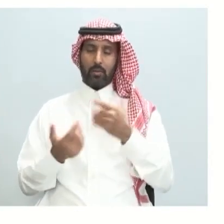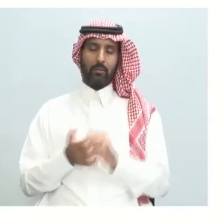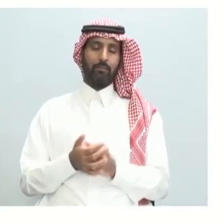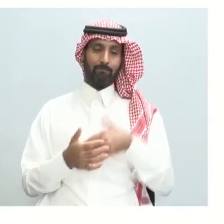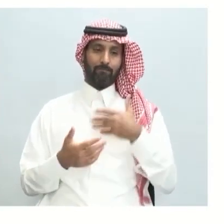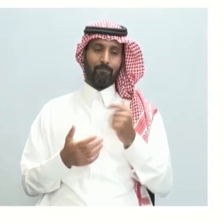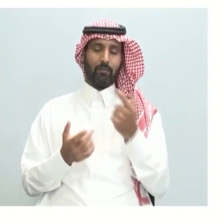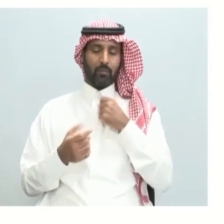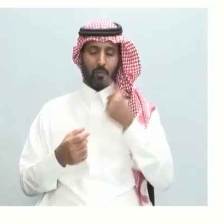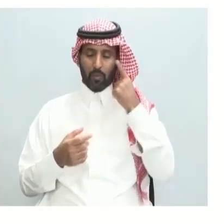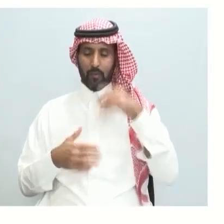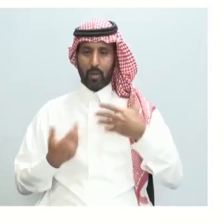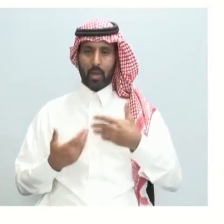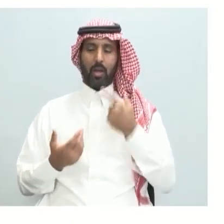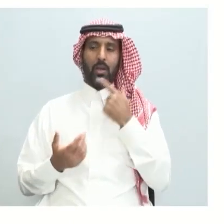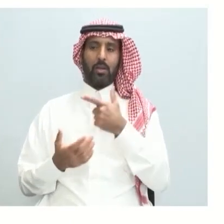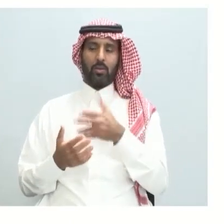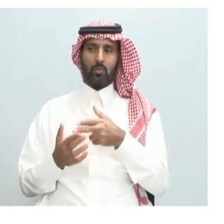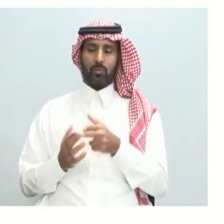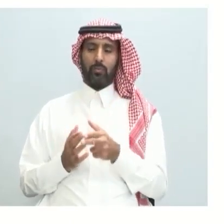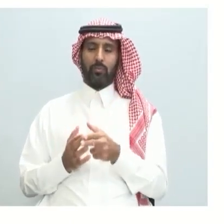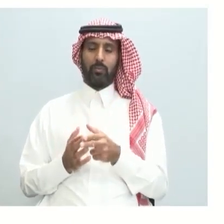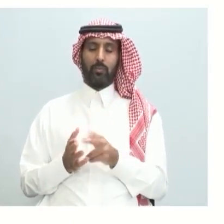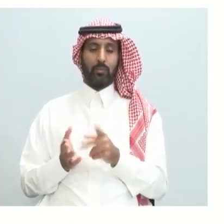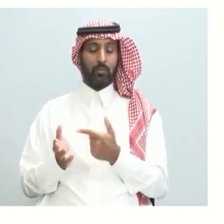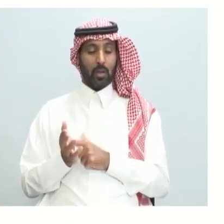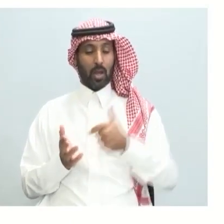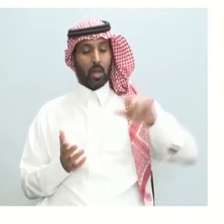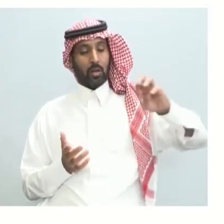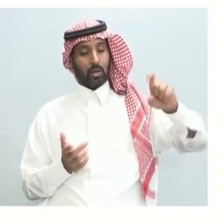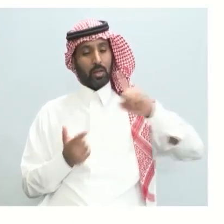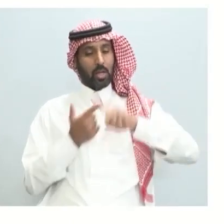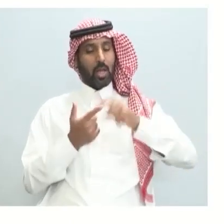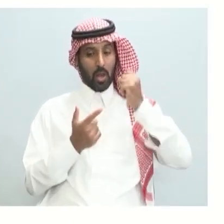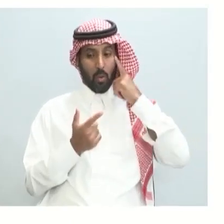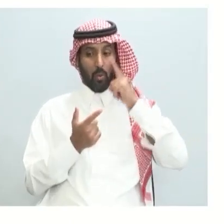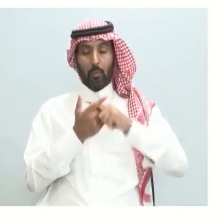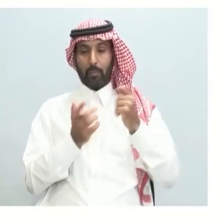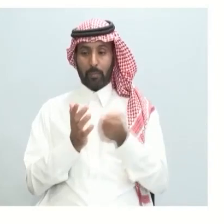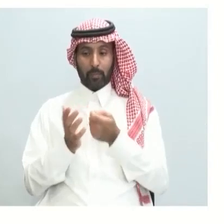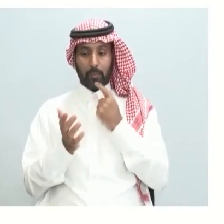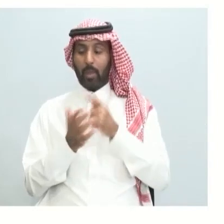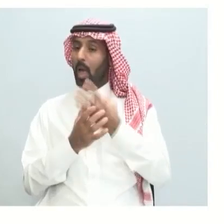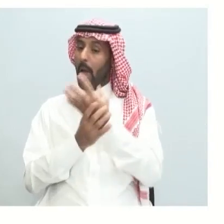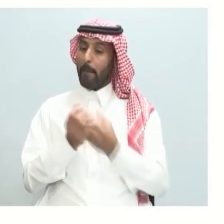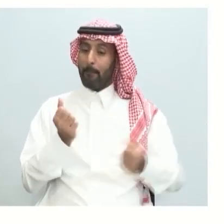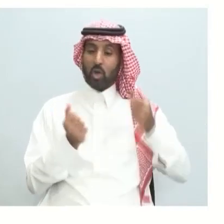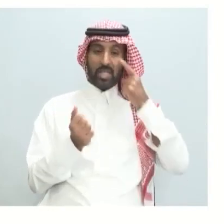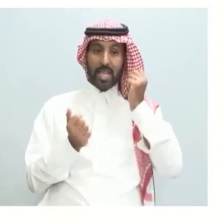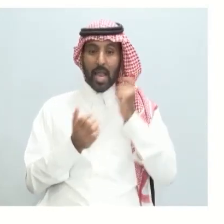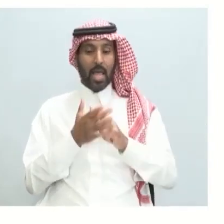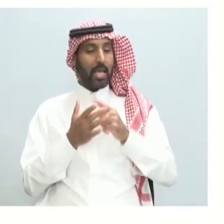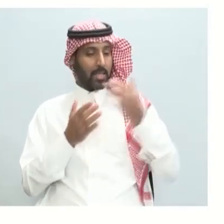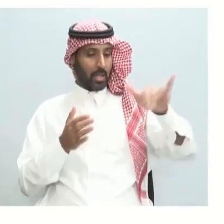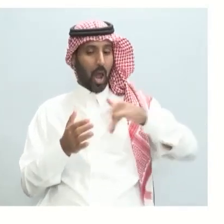funny. Famous for her sharp humor. Lin Yu Tang was a well-known author born in China. He came to the U.S.